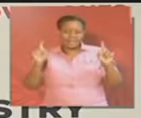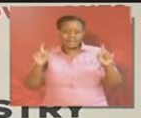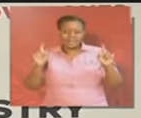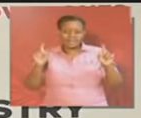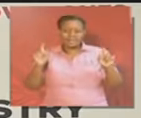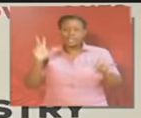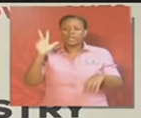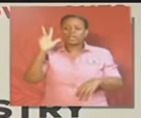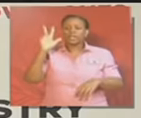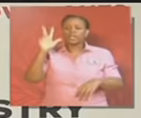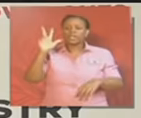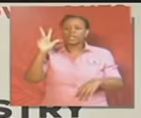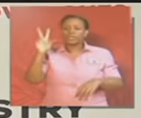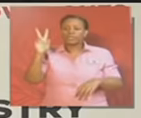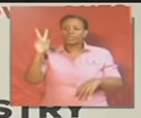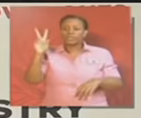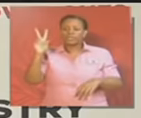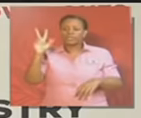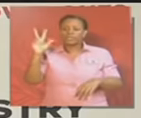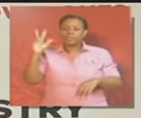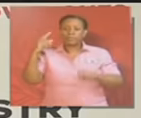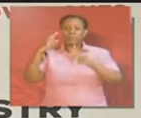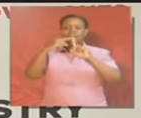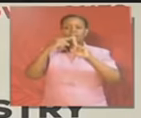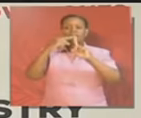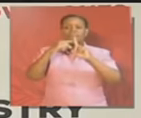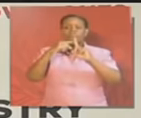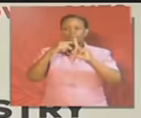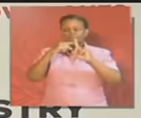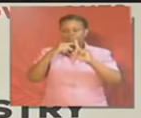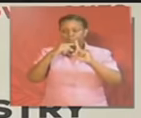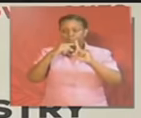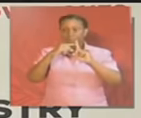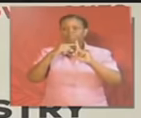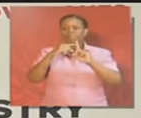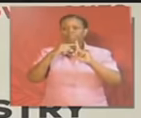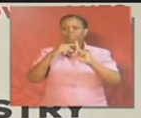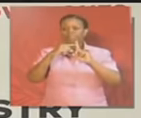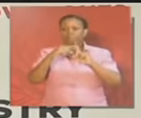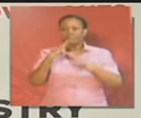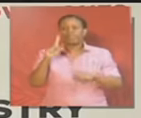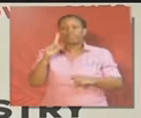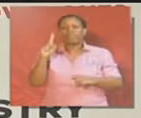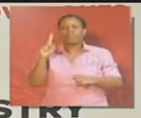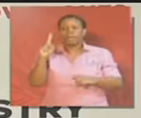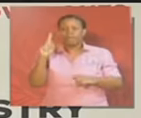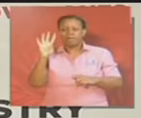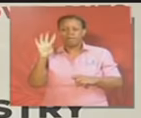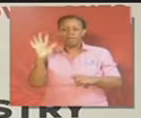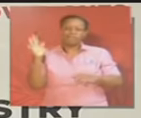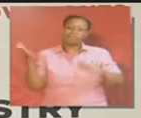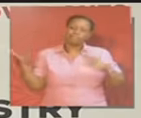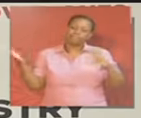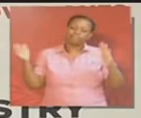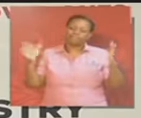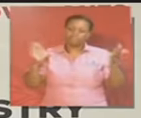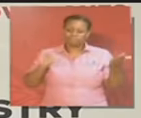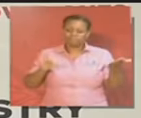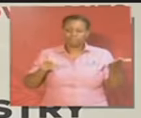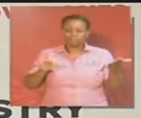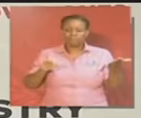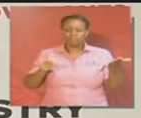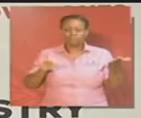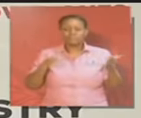8,323 turned out positive, inclusive of 145 deaths, and we extend our condolences to the members of